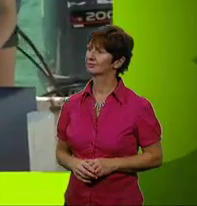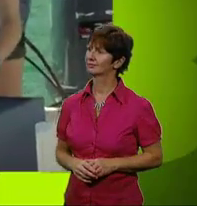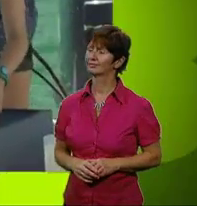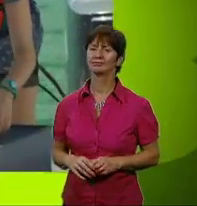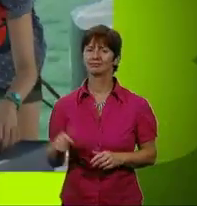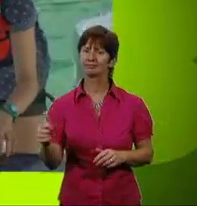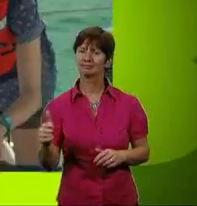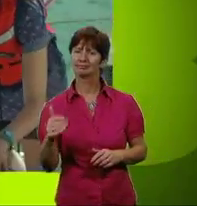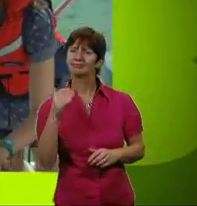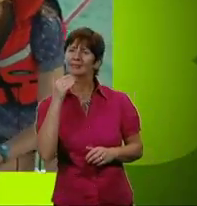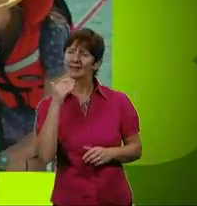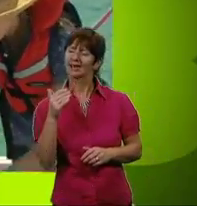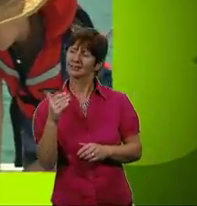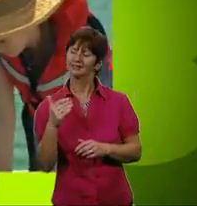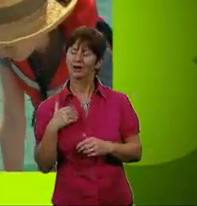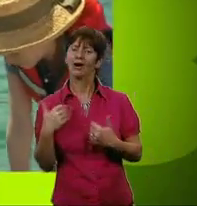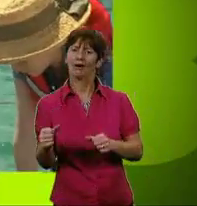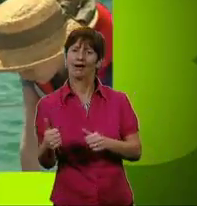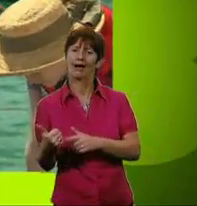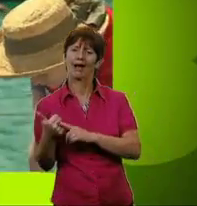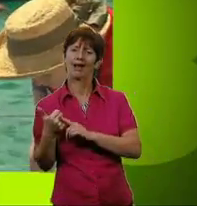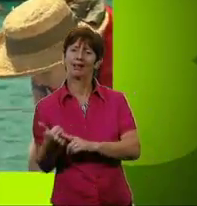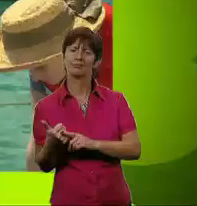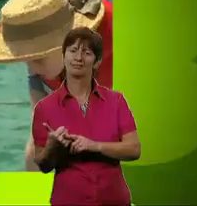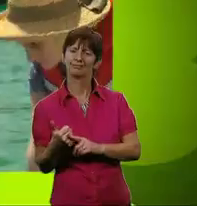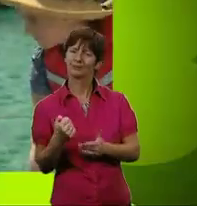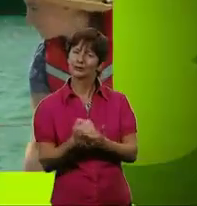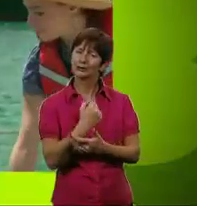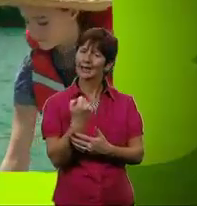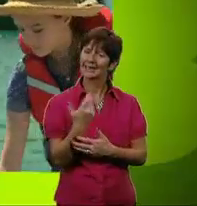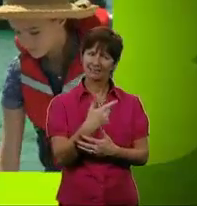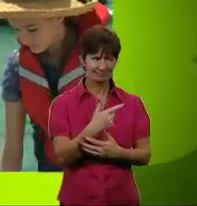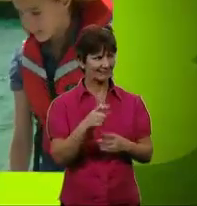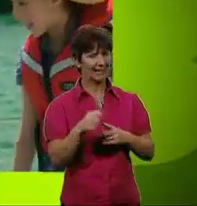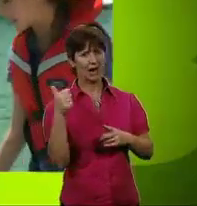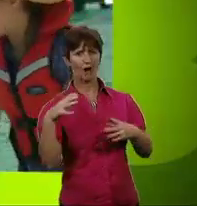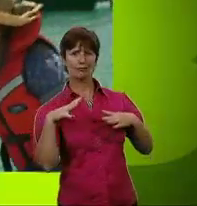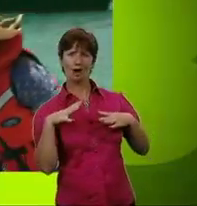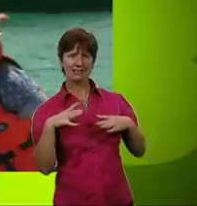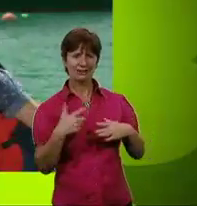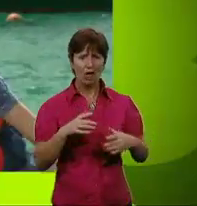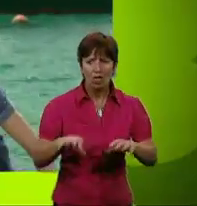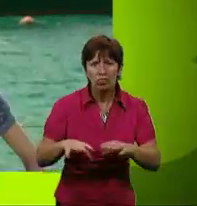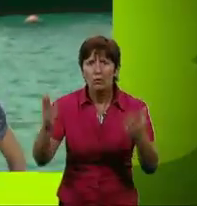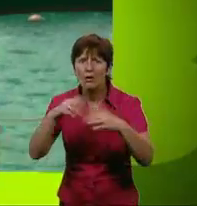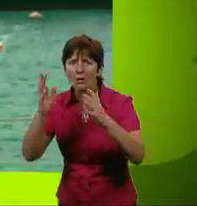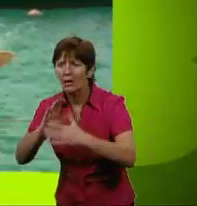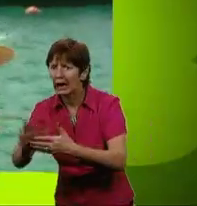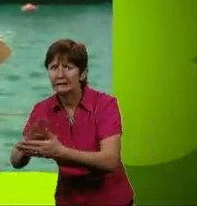Thanks for talking me into letting you help. You've done a great job. It's just a shame it's eaten into your day off. It hasn't. It's been